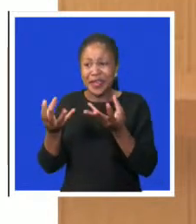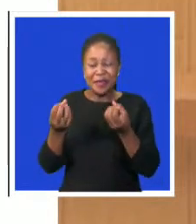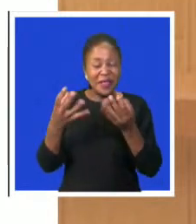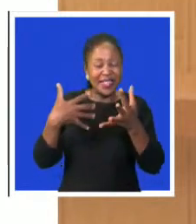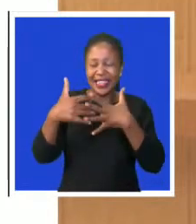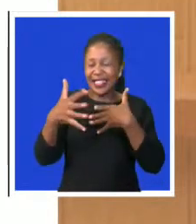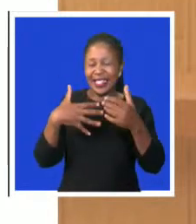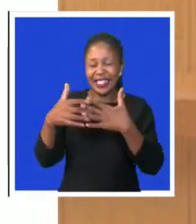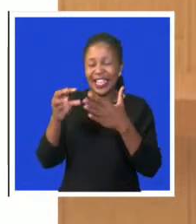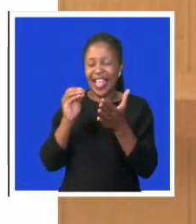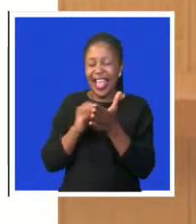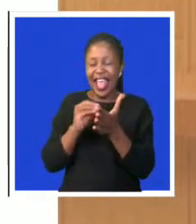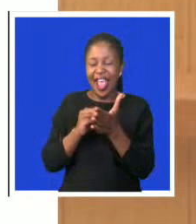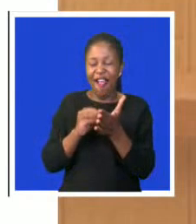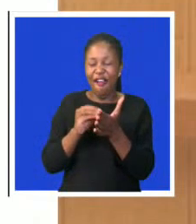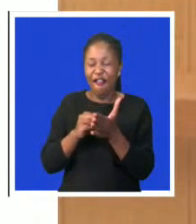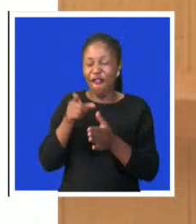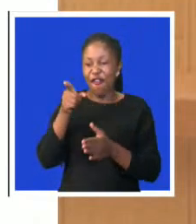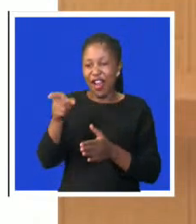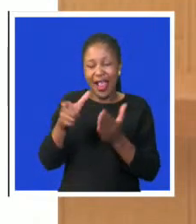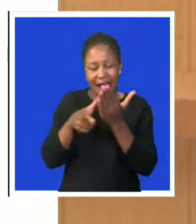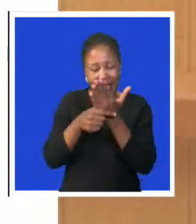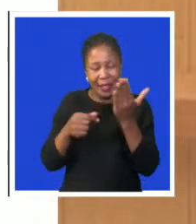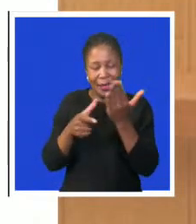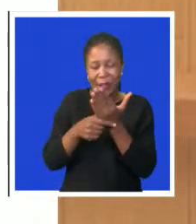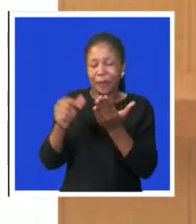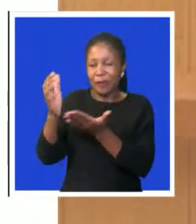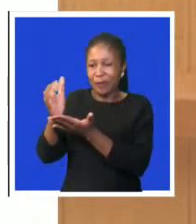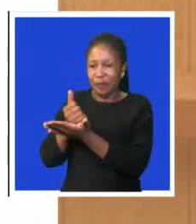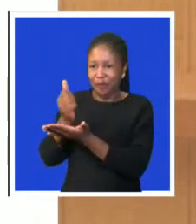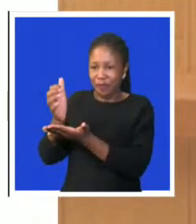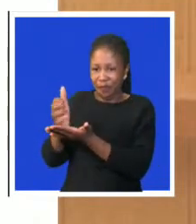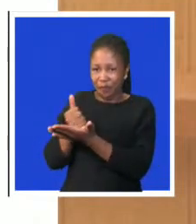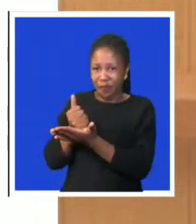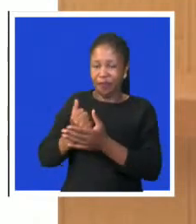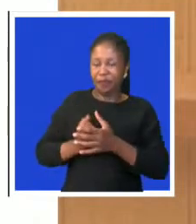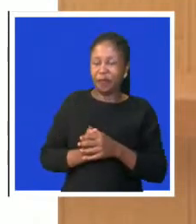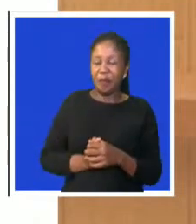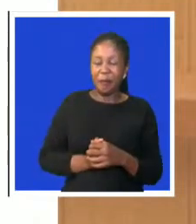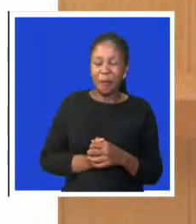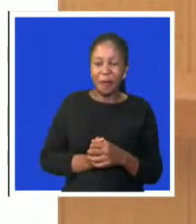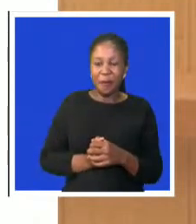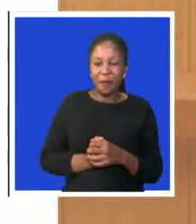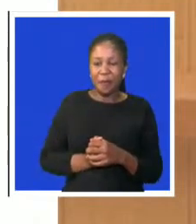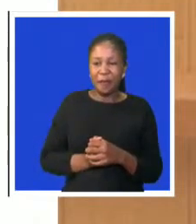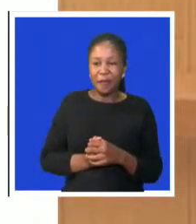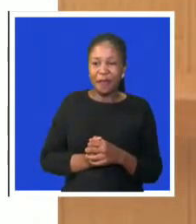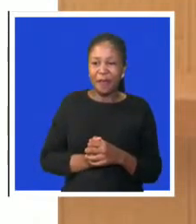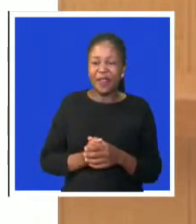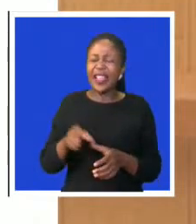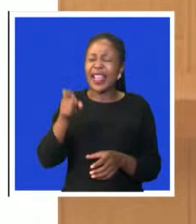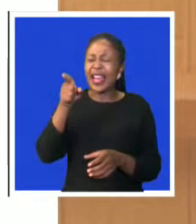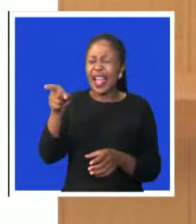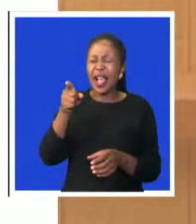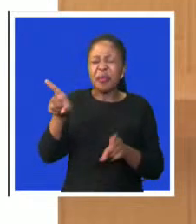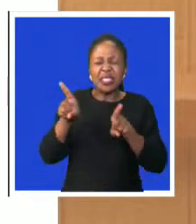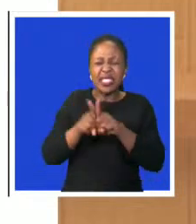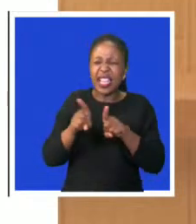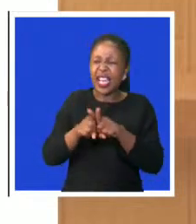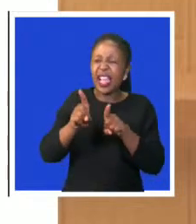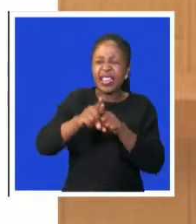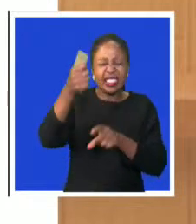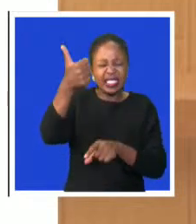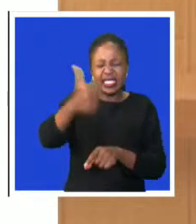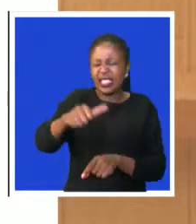Lena, the tax collectors were viewed as sinners because of their corruption.